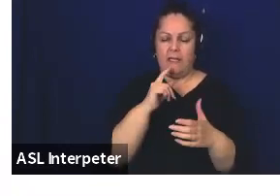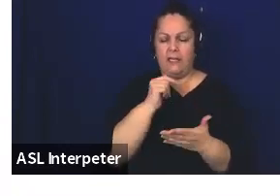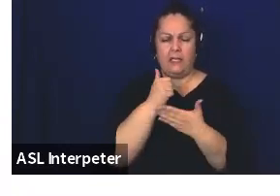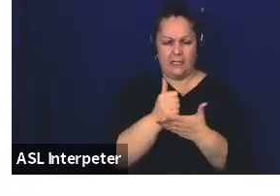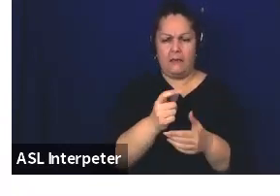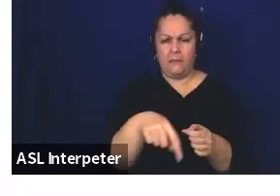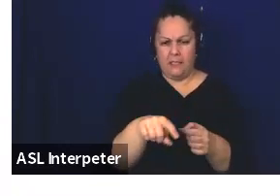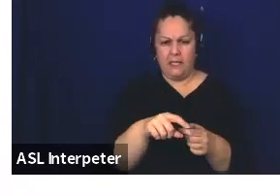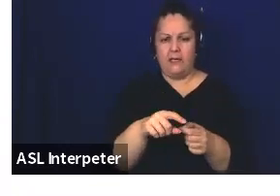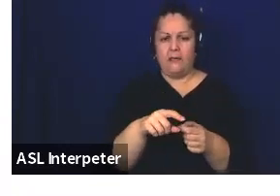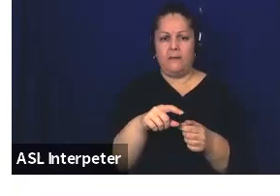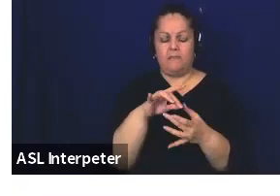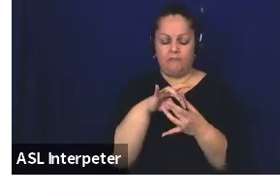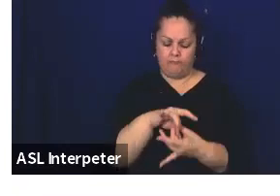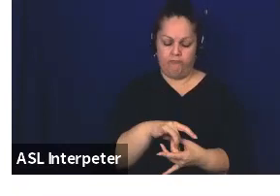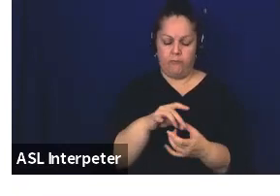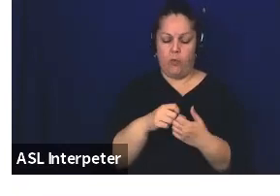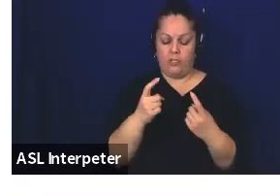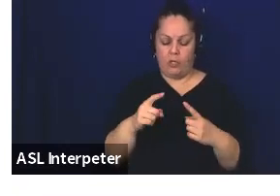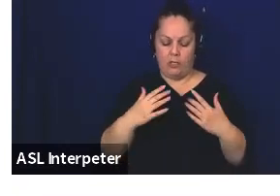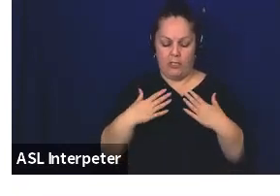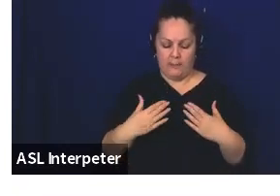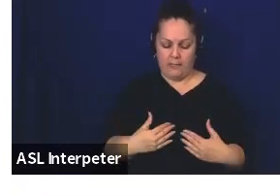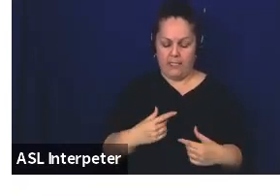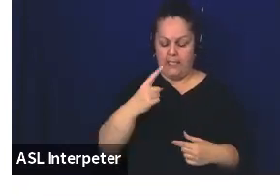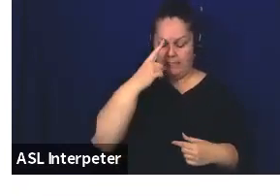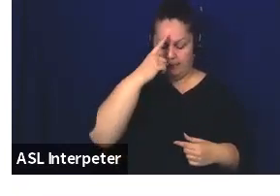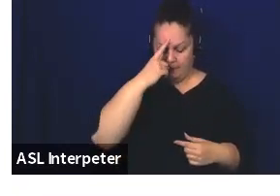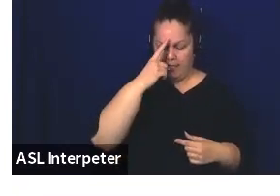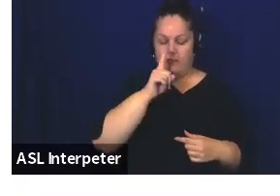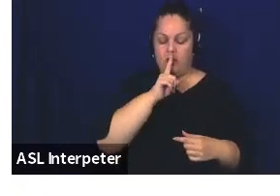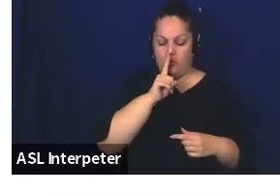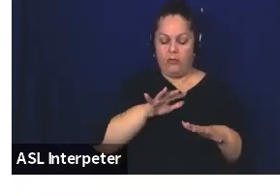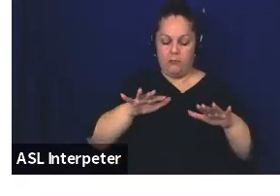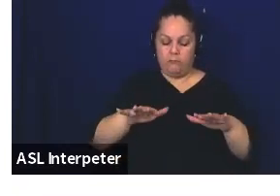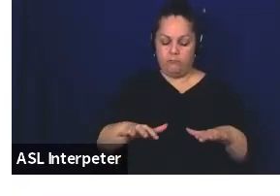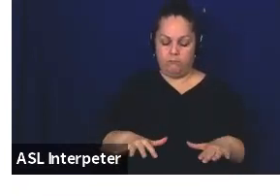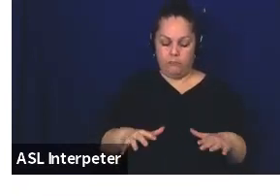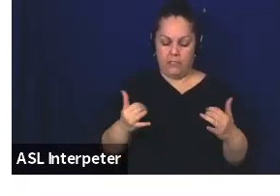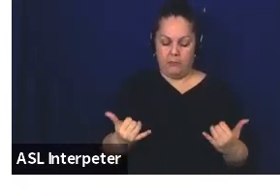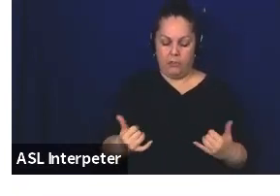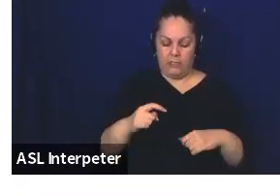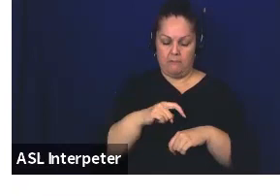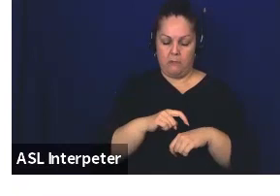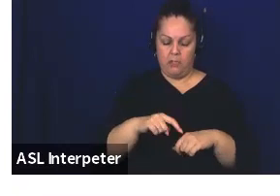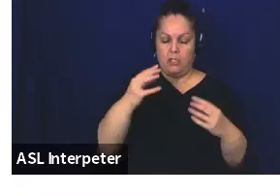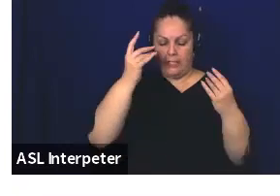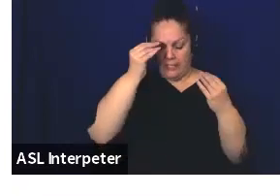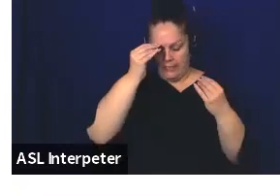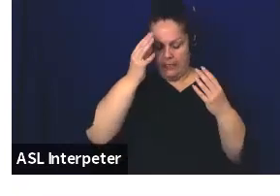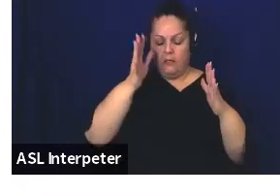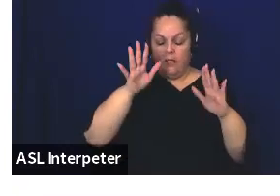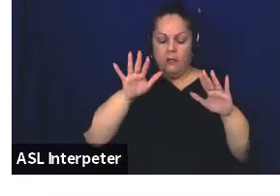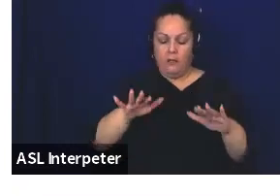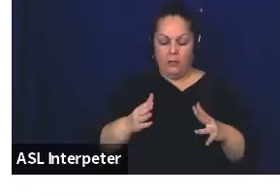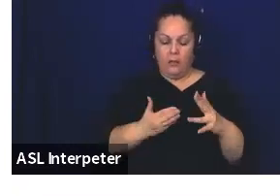them get in touch with what's going on in the body and in the mind, and really ground them in the present moment so that they can think through what they